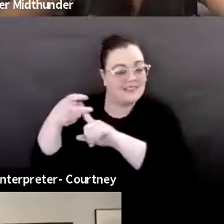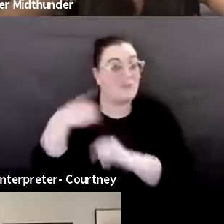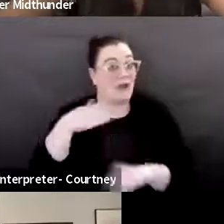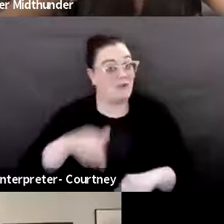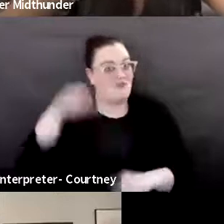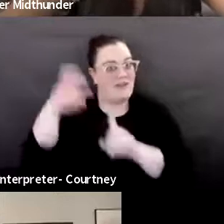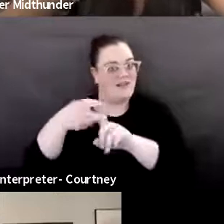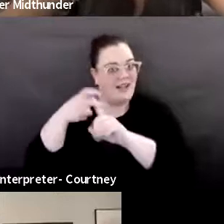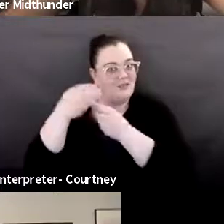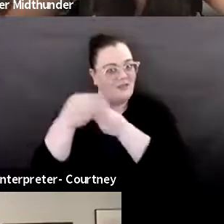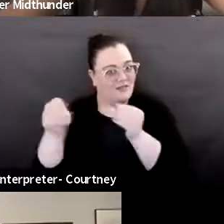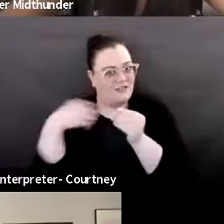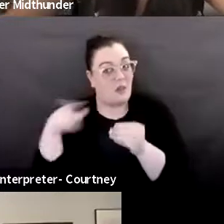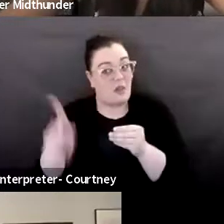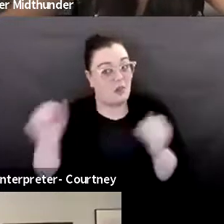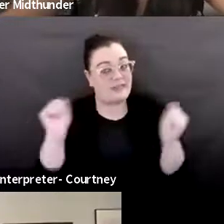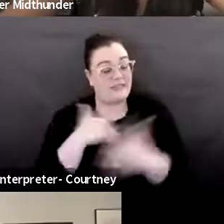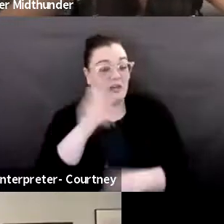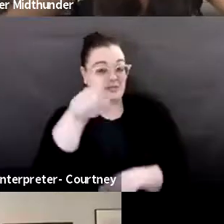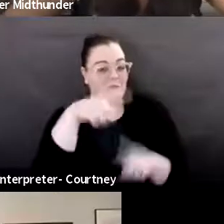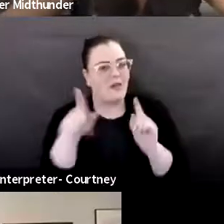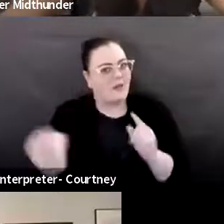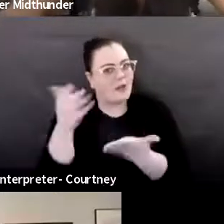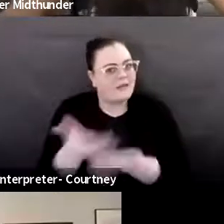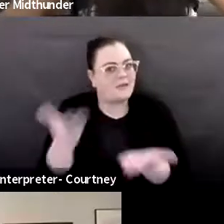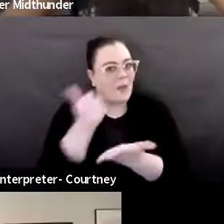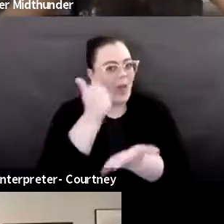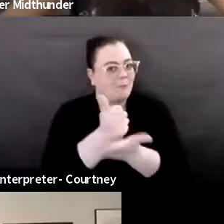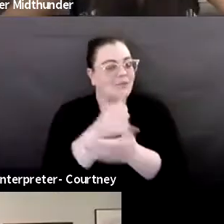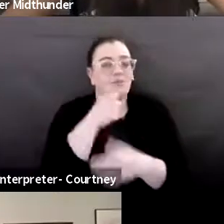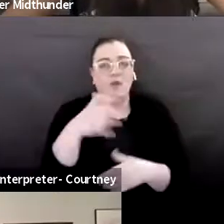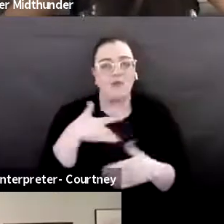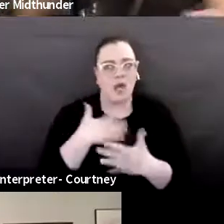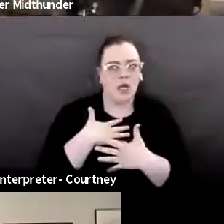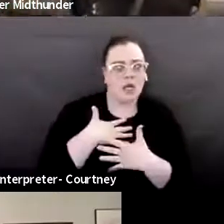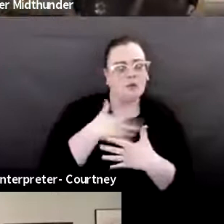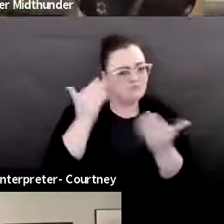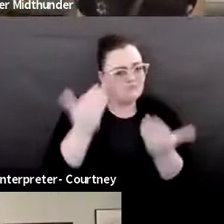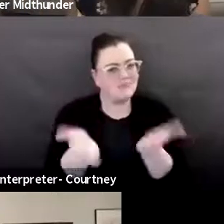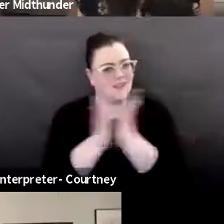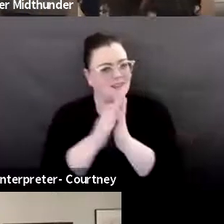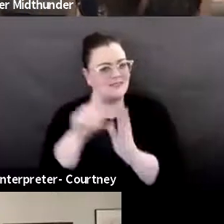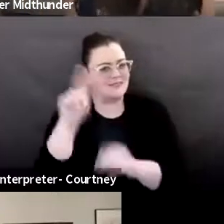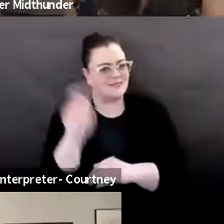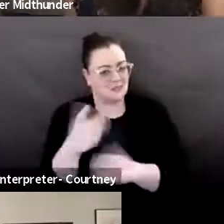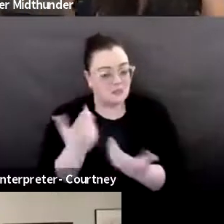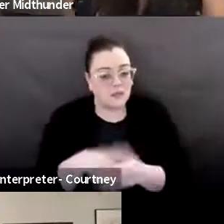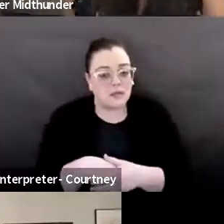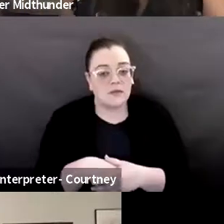as scary as it can be, are there to help you. So don't ask your questions, because they do.